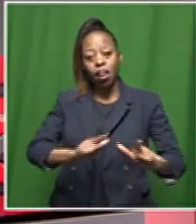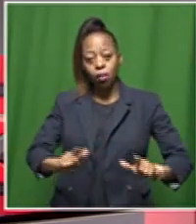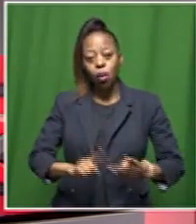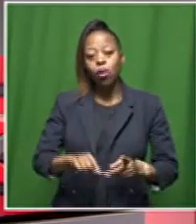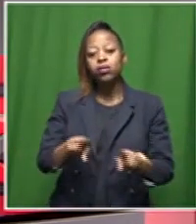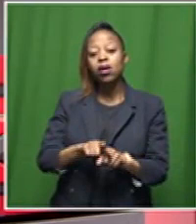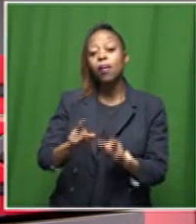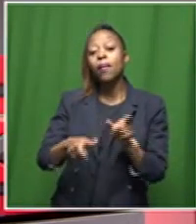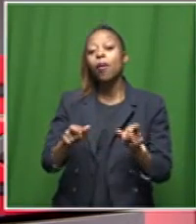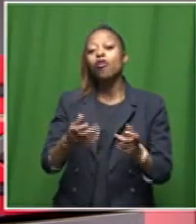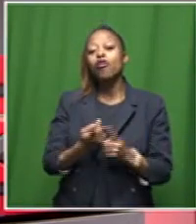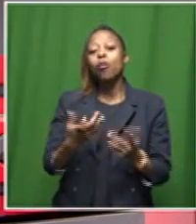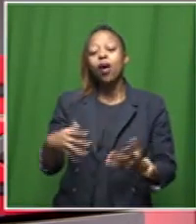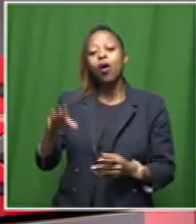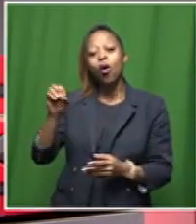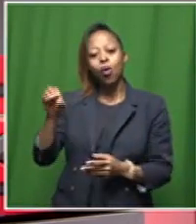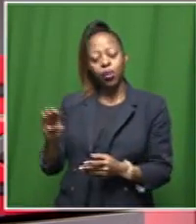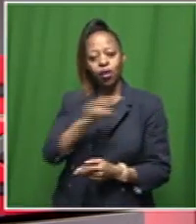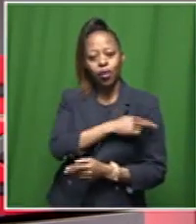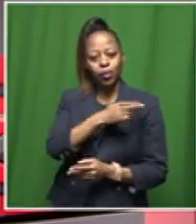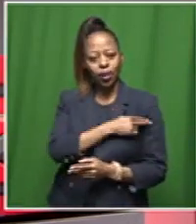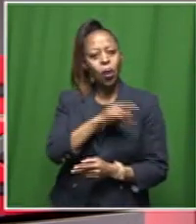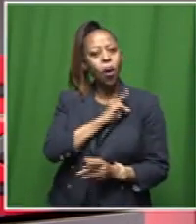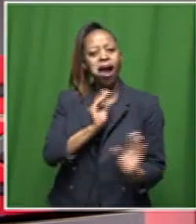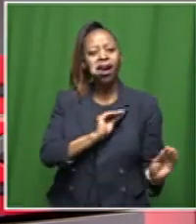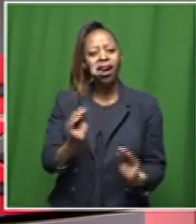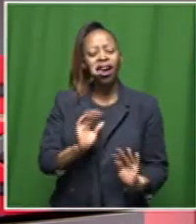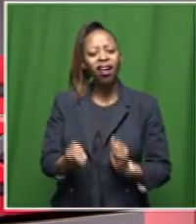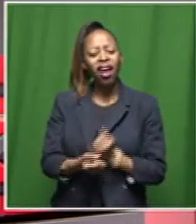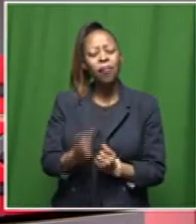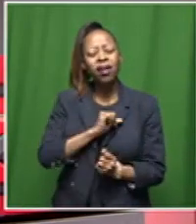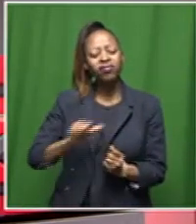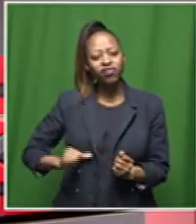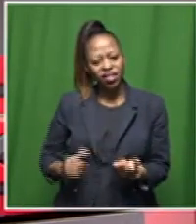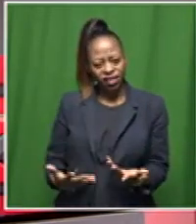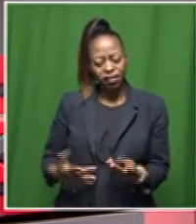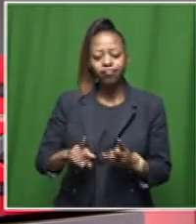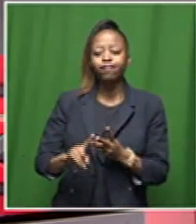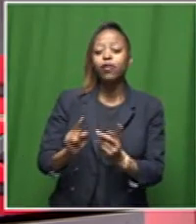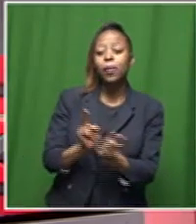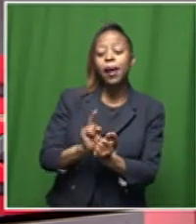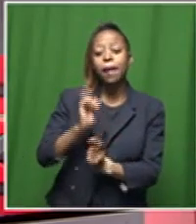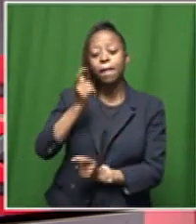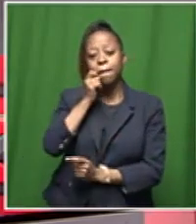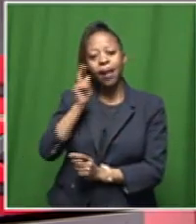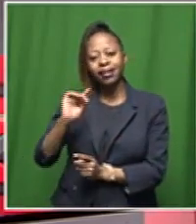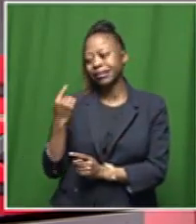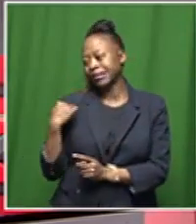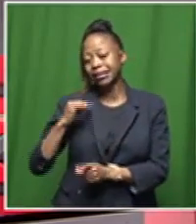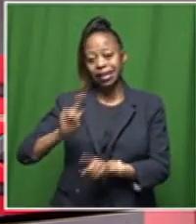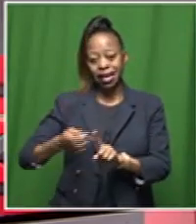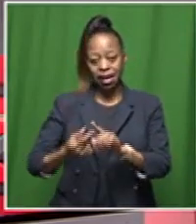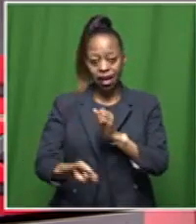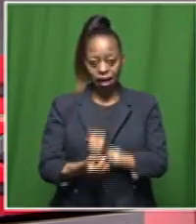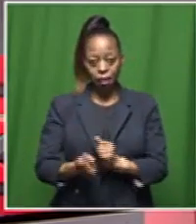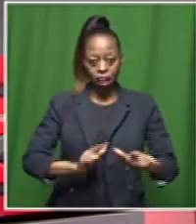from Pelonomi Hospital in Bloemfontein about the delays in surgeries that they experienced. We'll speak to a young man who was in a car accident in the Limpopo